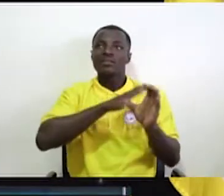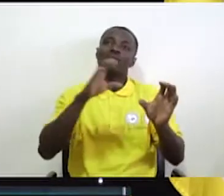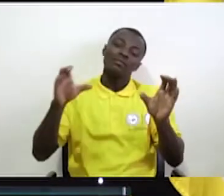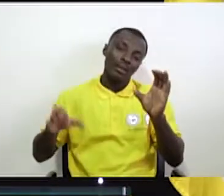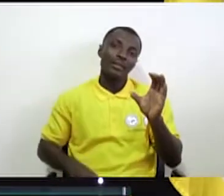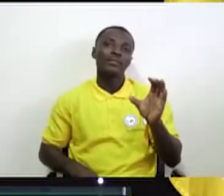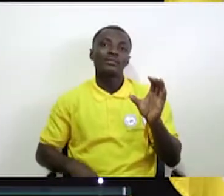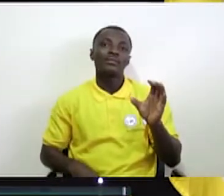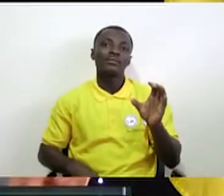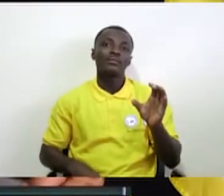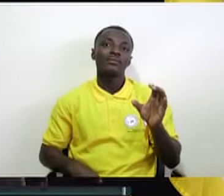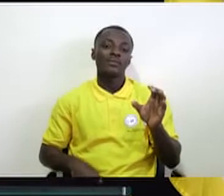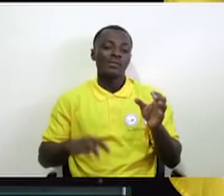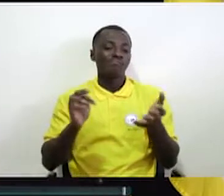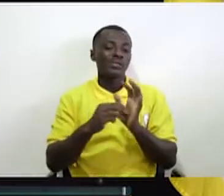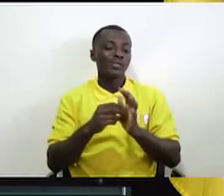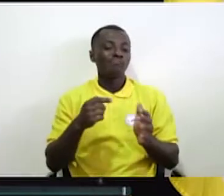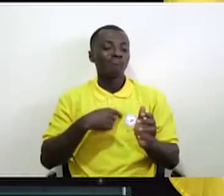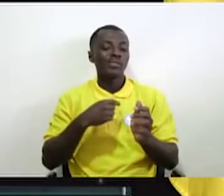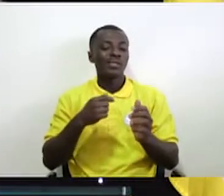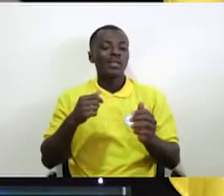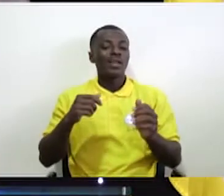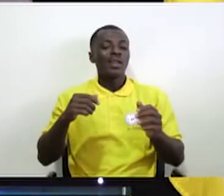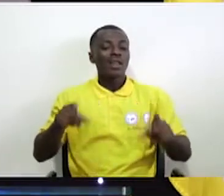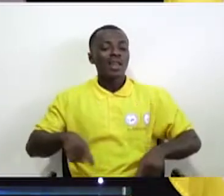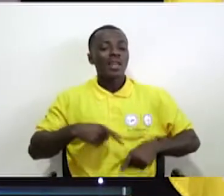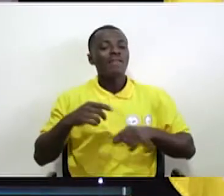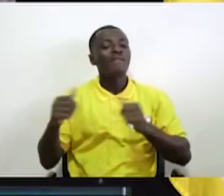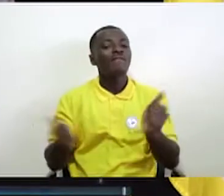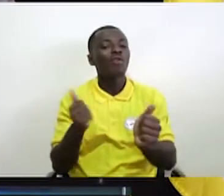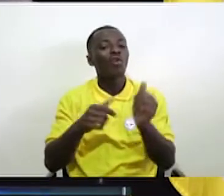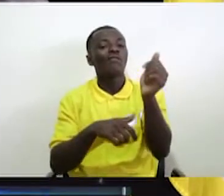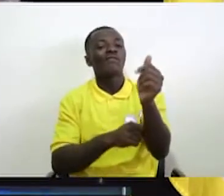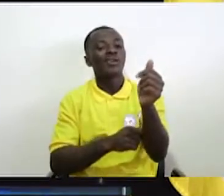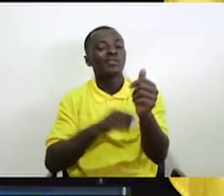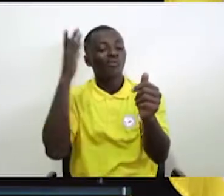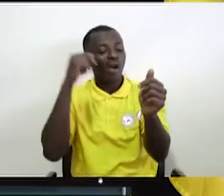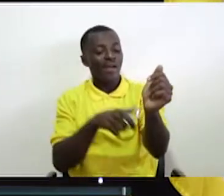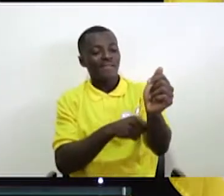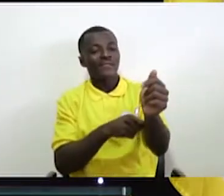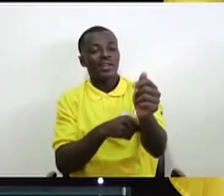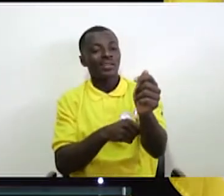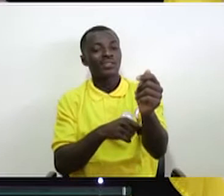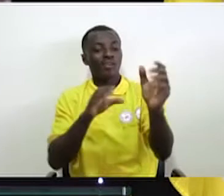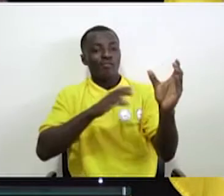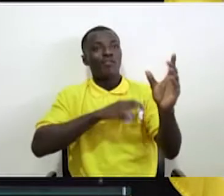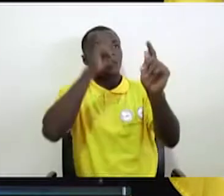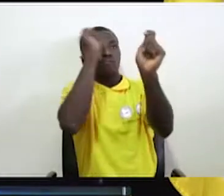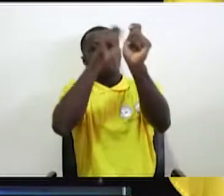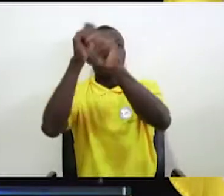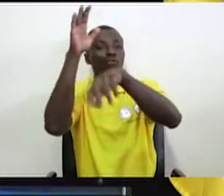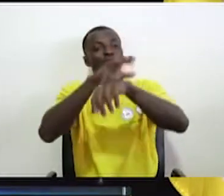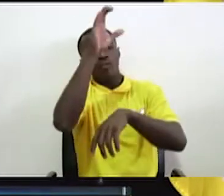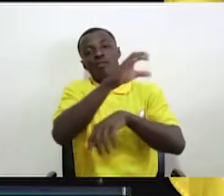Because he's not living by flesh. Because that flesh has been effectively nailed on the